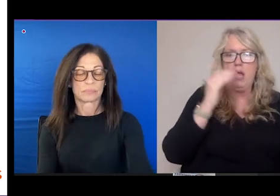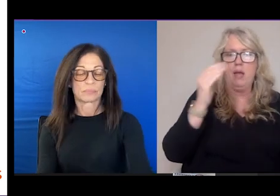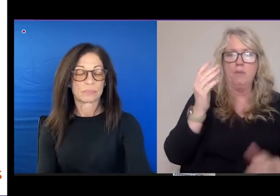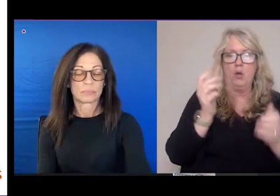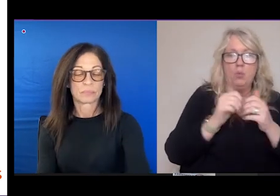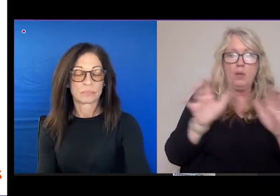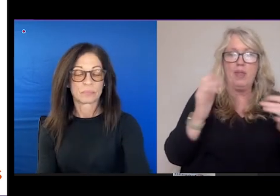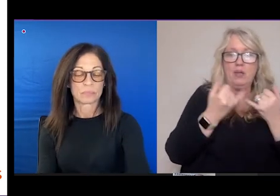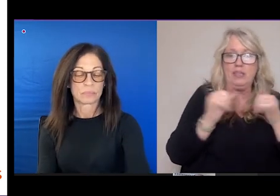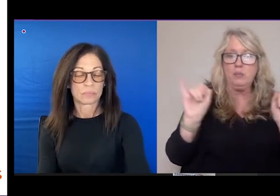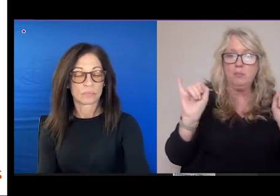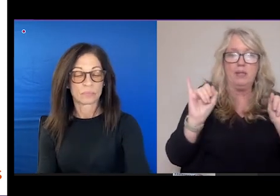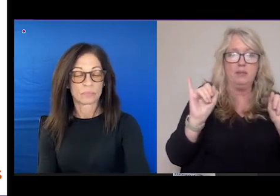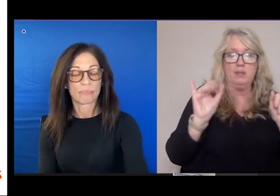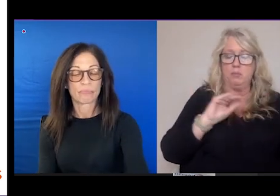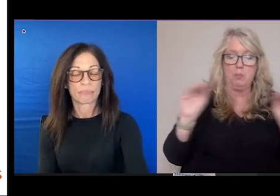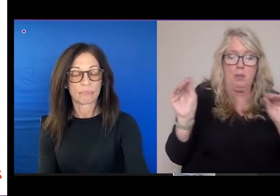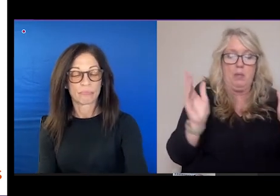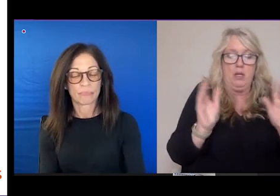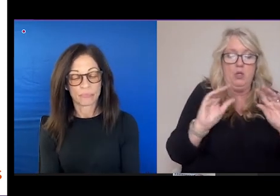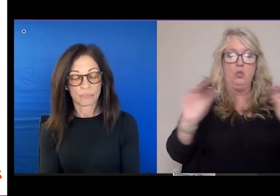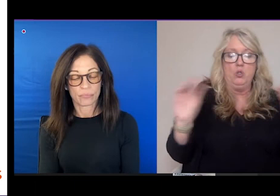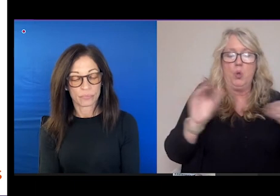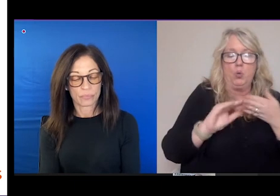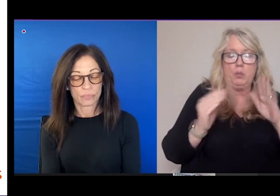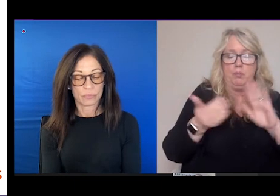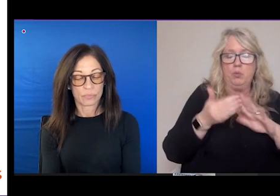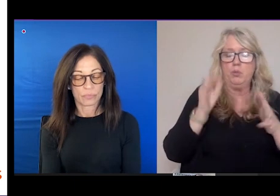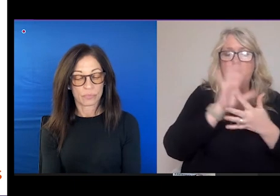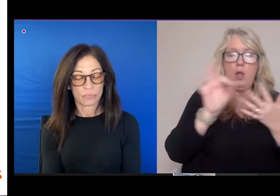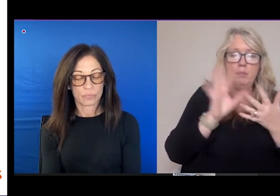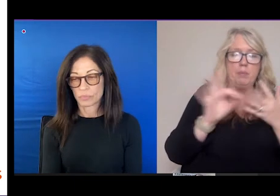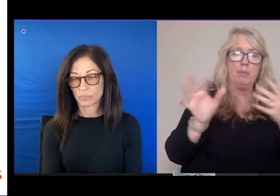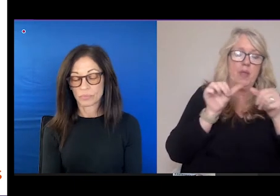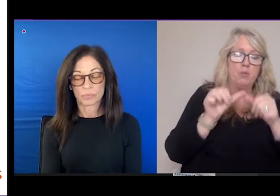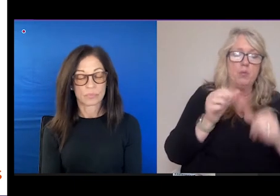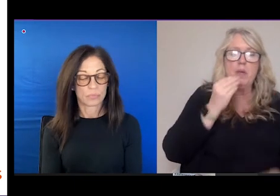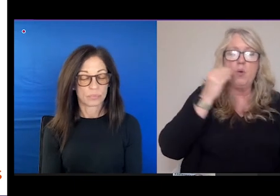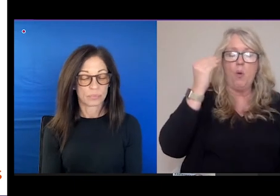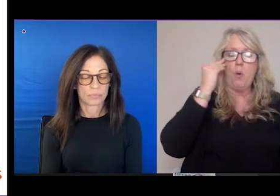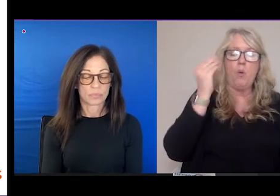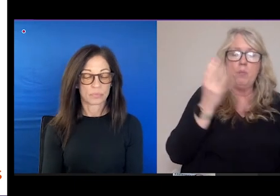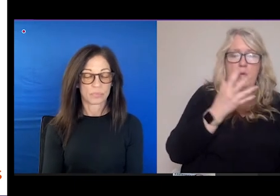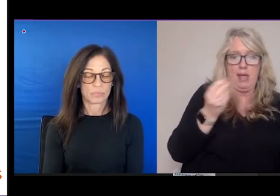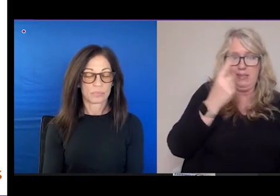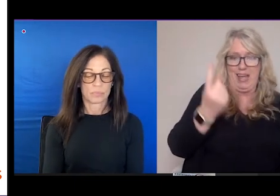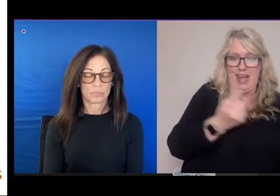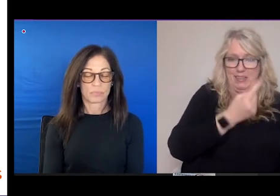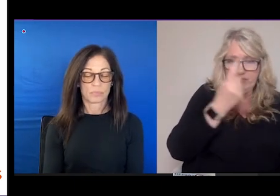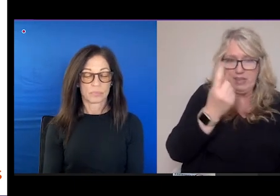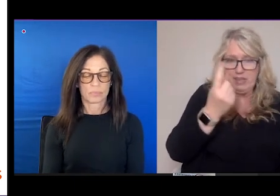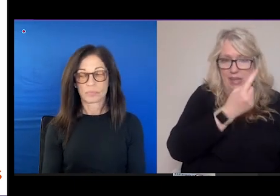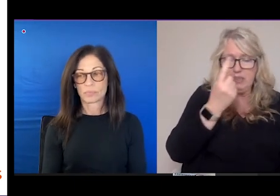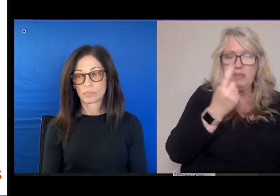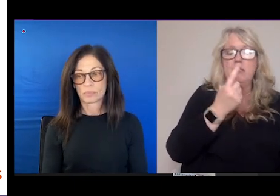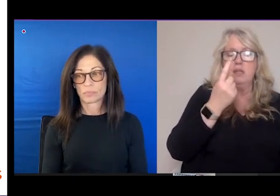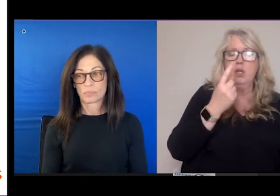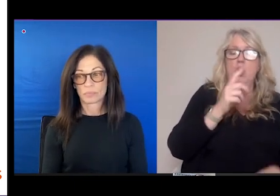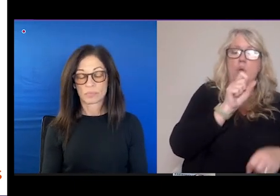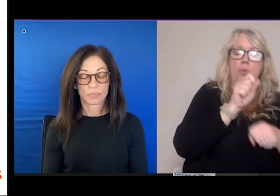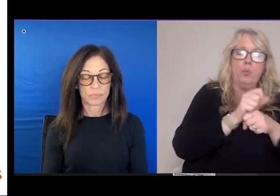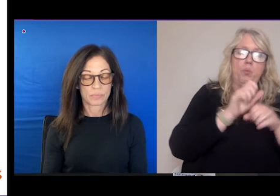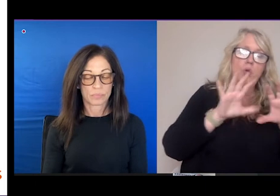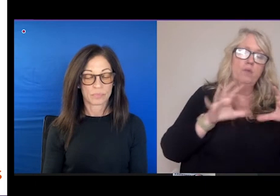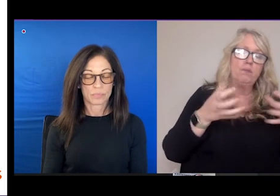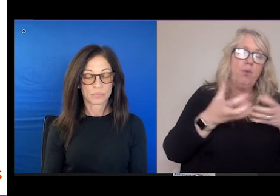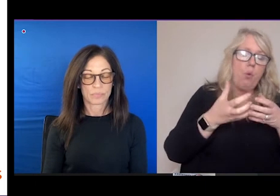higher education. Without independent mobility, youth have no community options. They remain home and isolated.